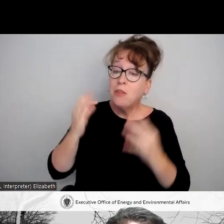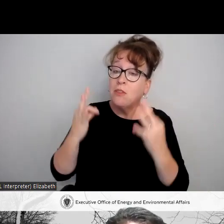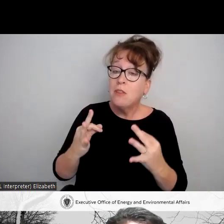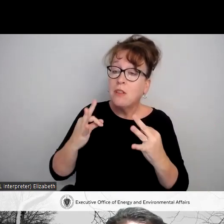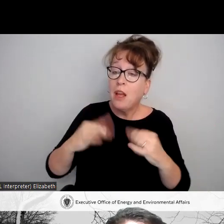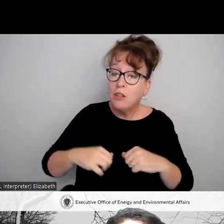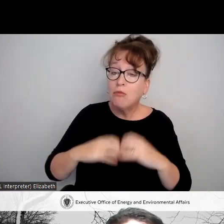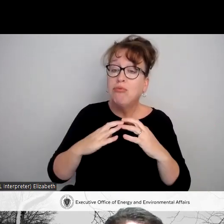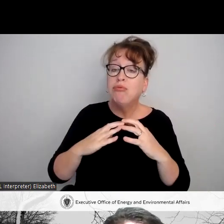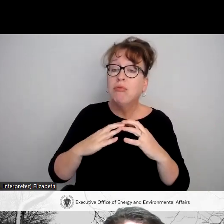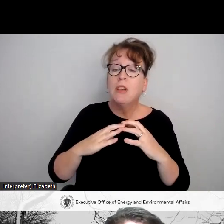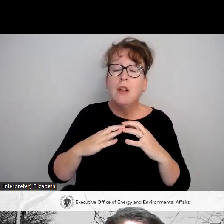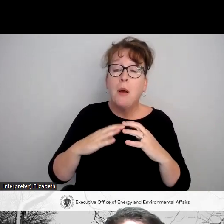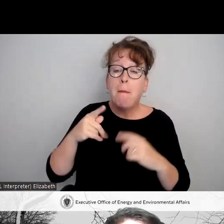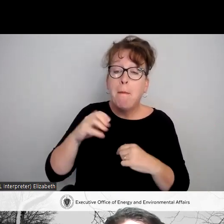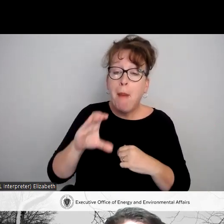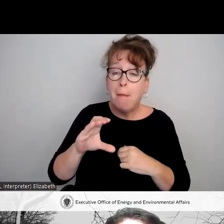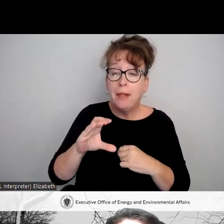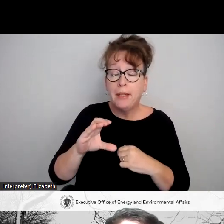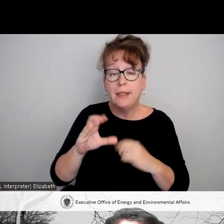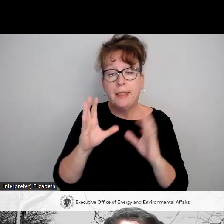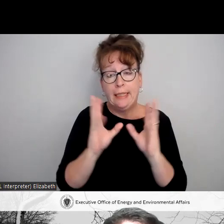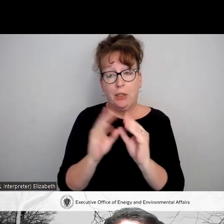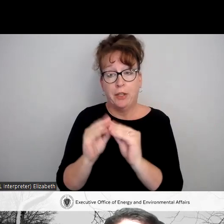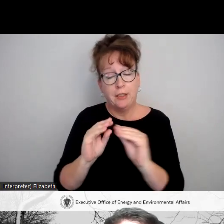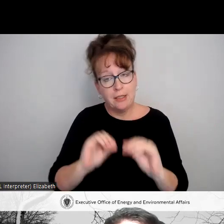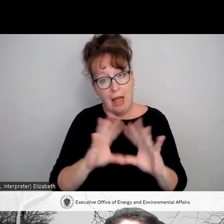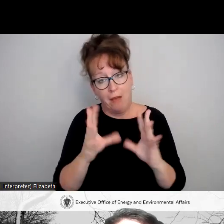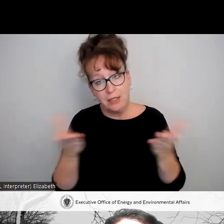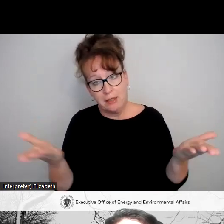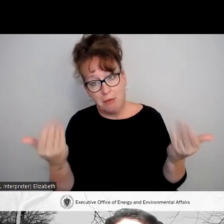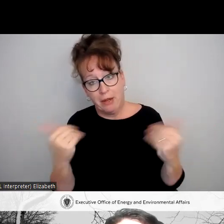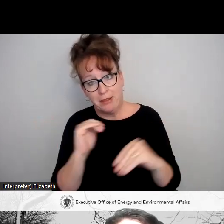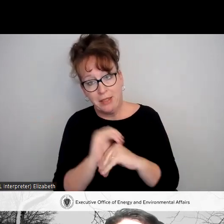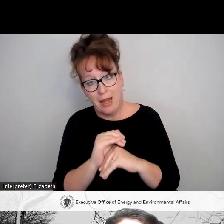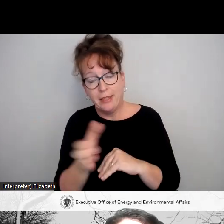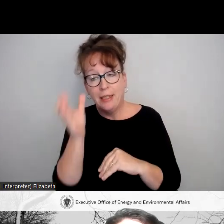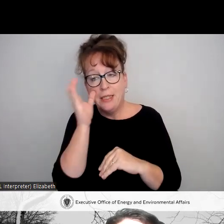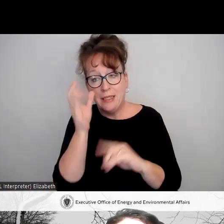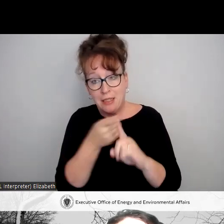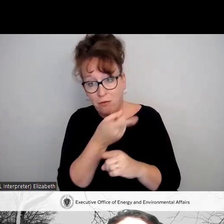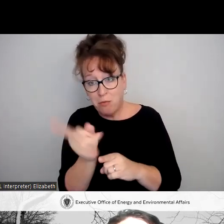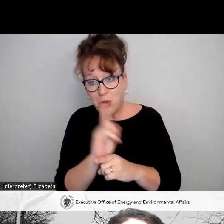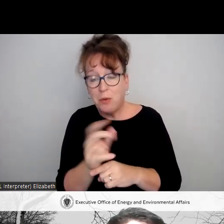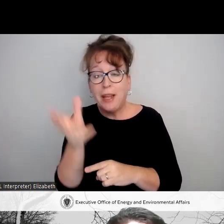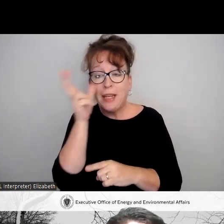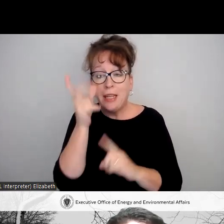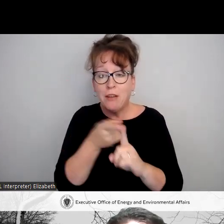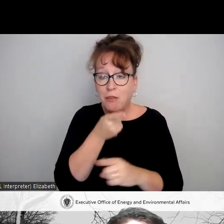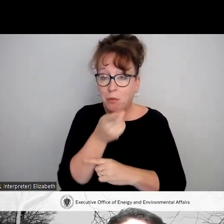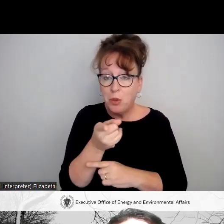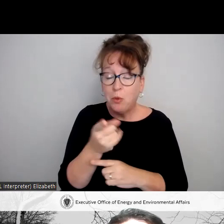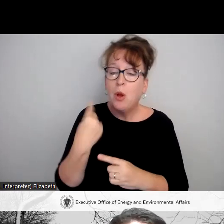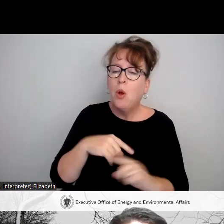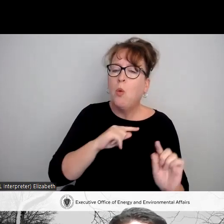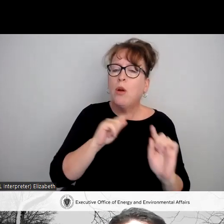public hearings. Obviously, the 2 of us are here tonight to speak with you, to hear from you. And we are going to those hearings